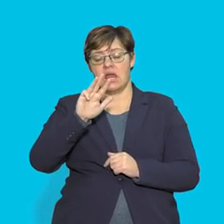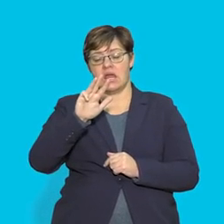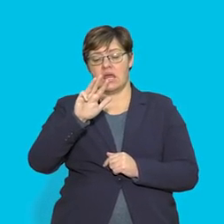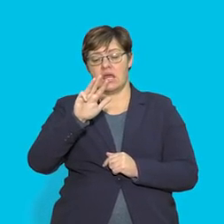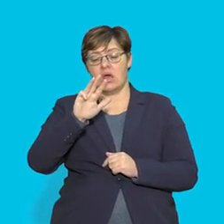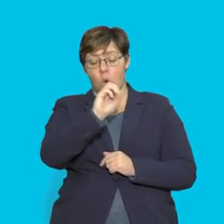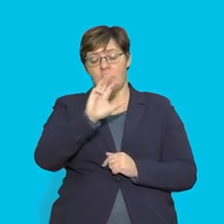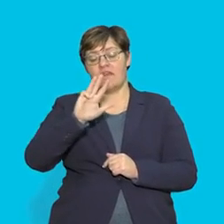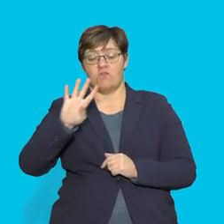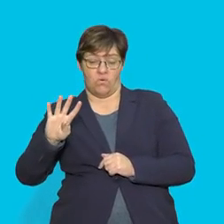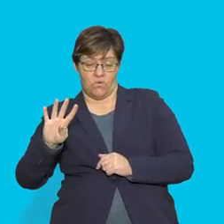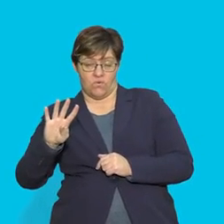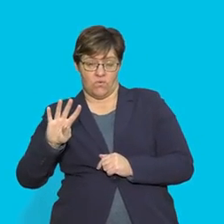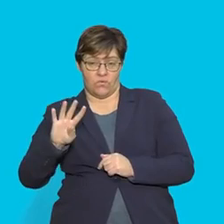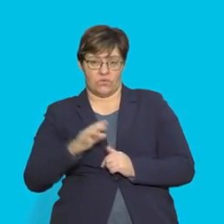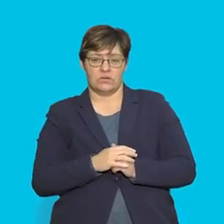109,094 rand, right? So